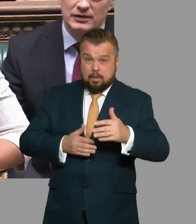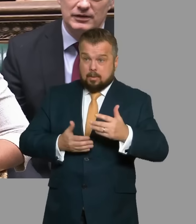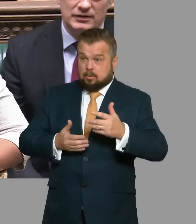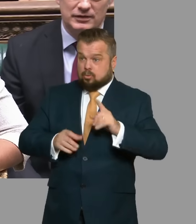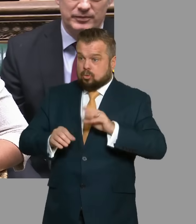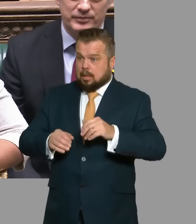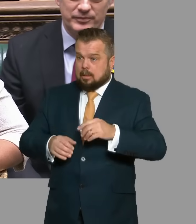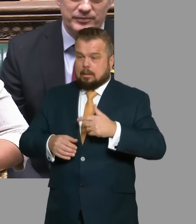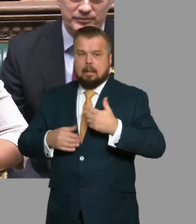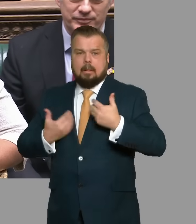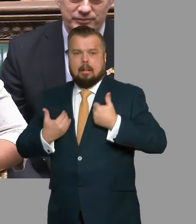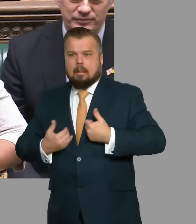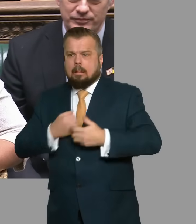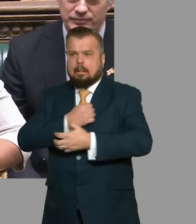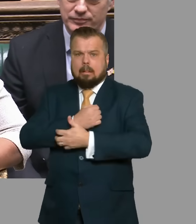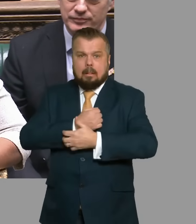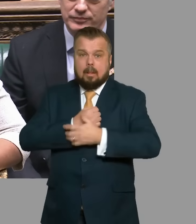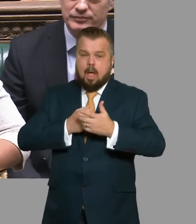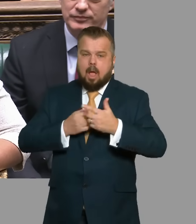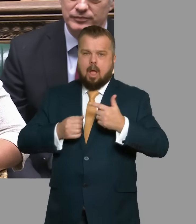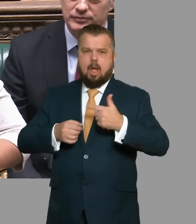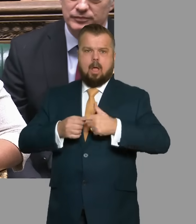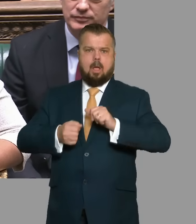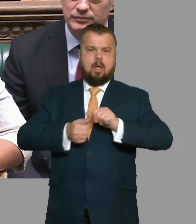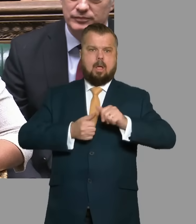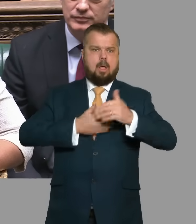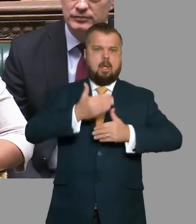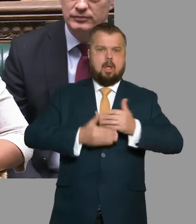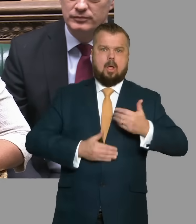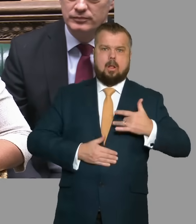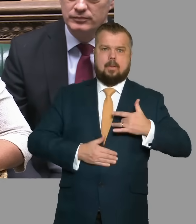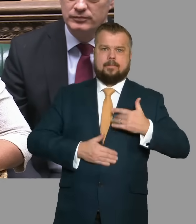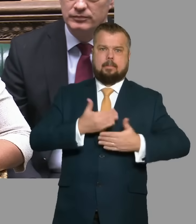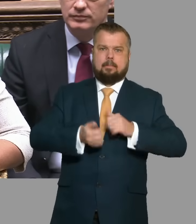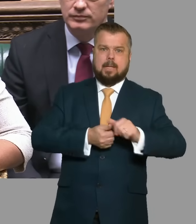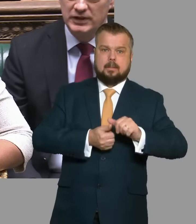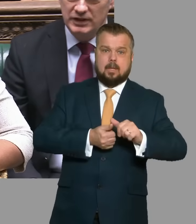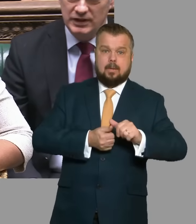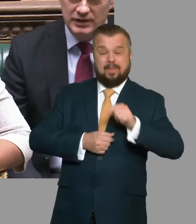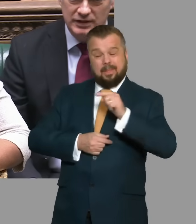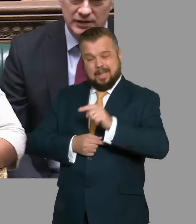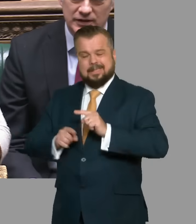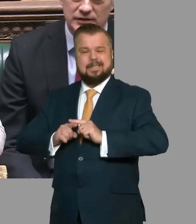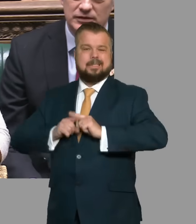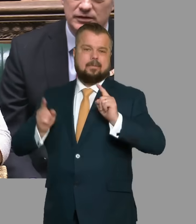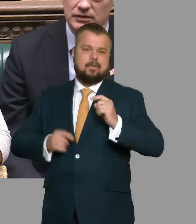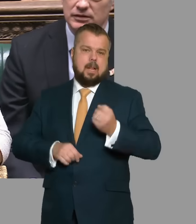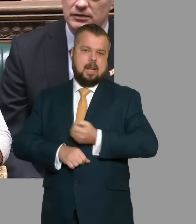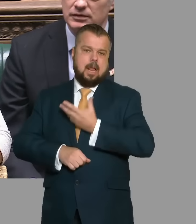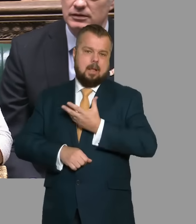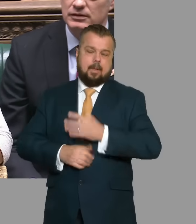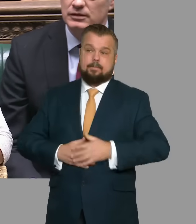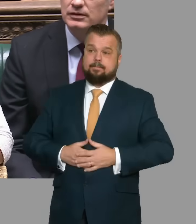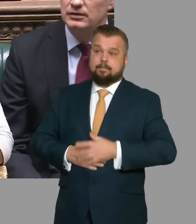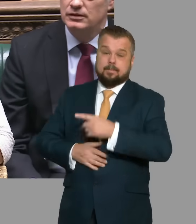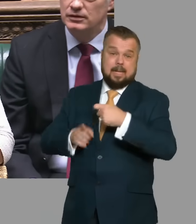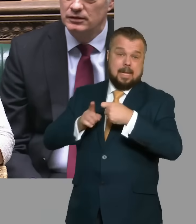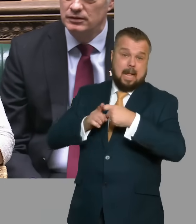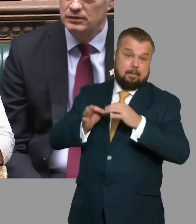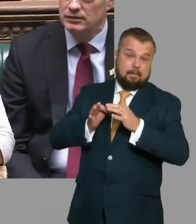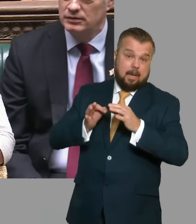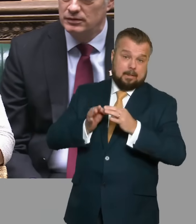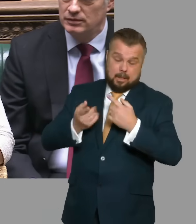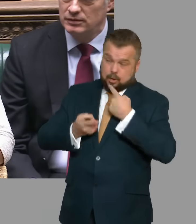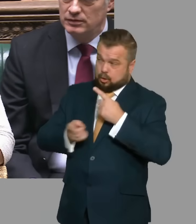Mr. Speaker, can I welcome the Prime Minister following our lead on children accessing social media? In particular, can I thank